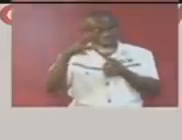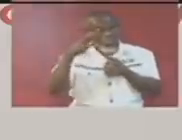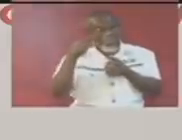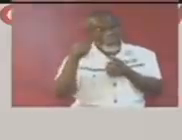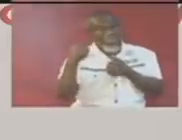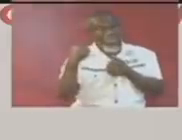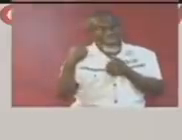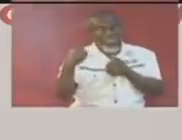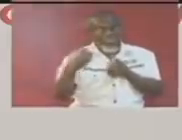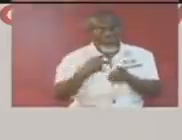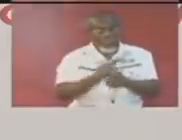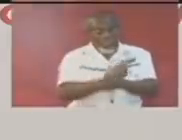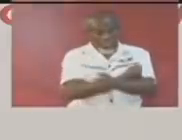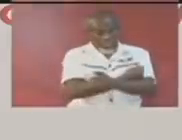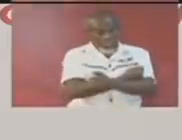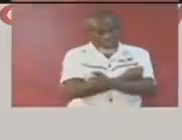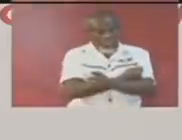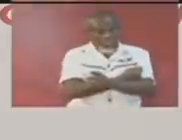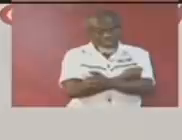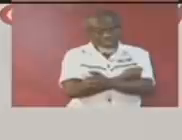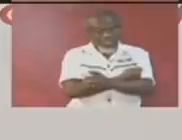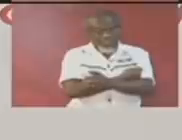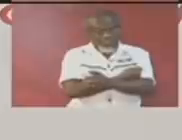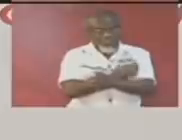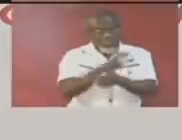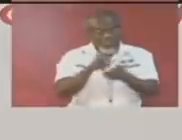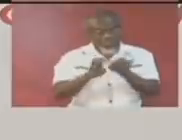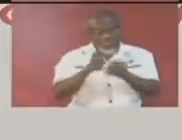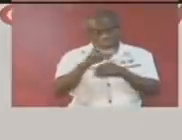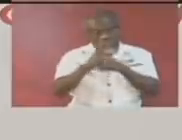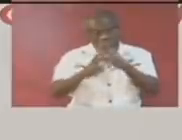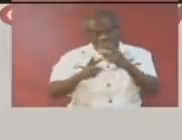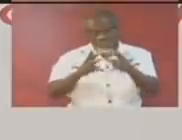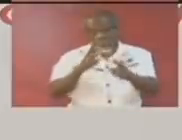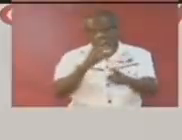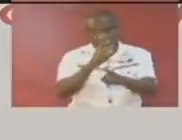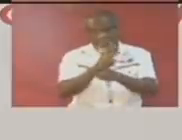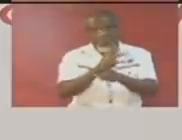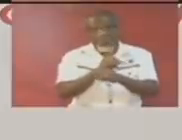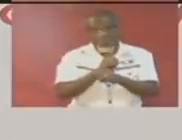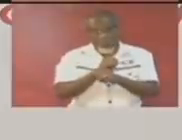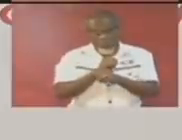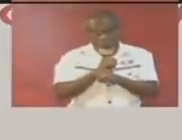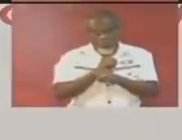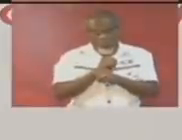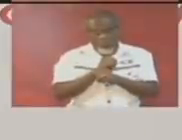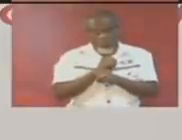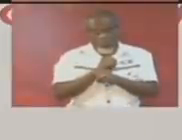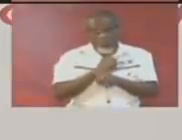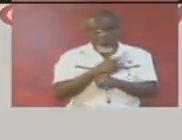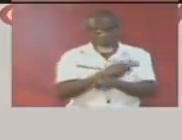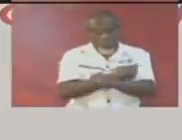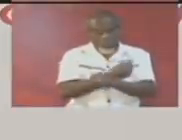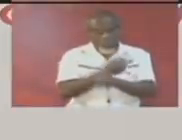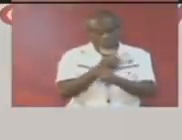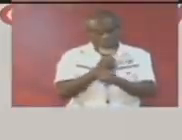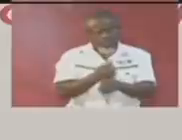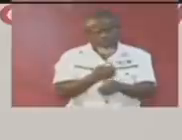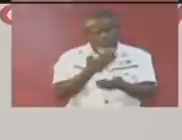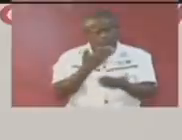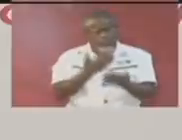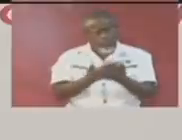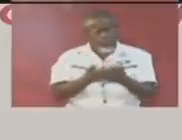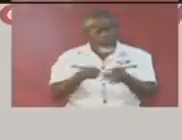direction. Vaccination is a public health tool, but even at a personal level, it prevents disease. In the case of Pfizer,